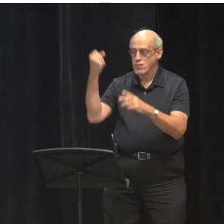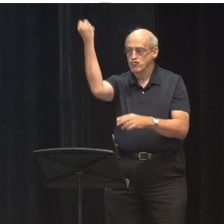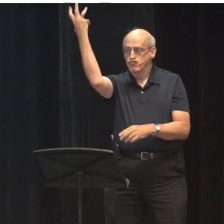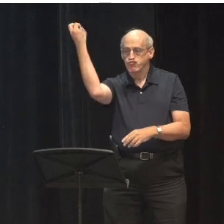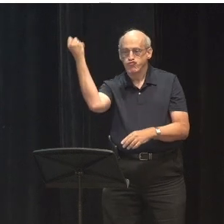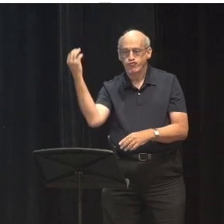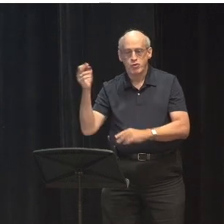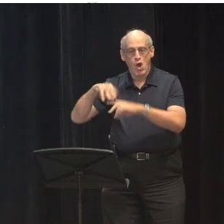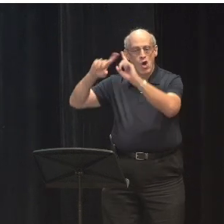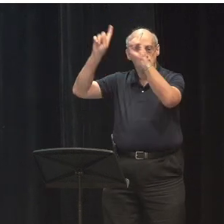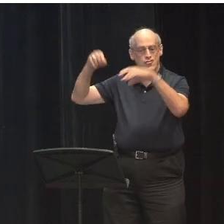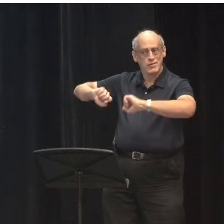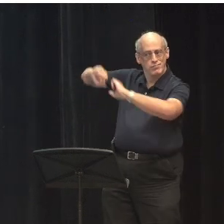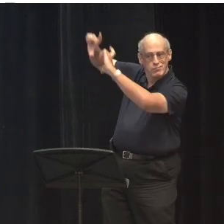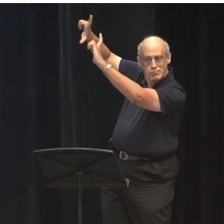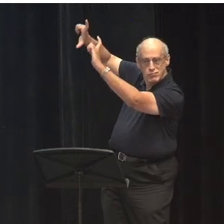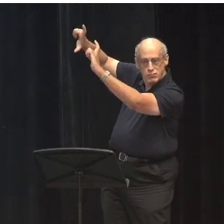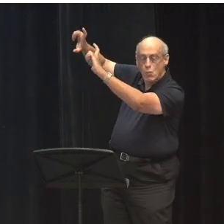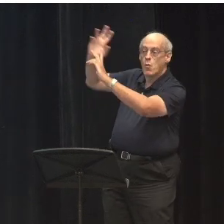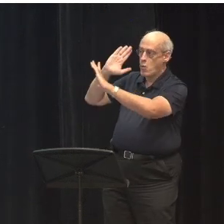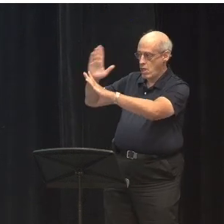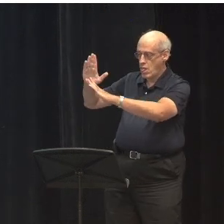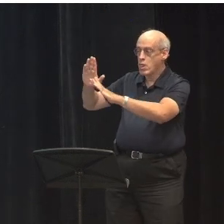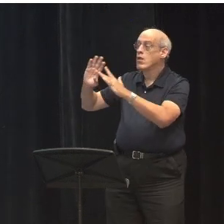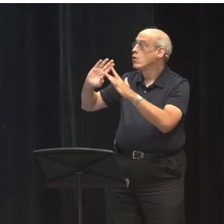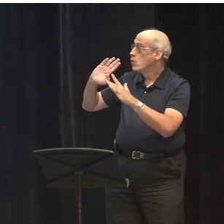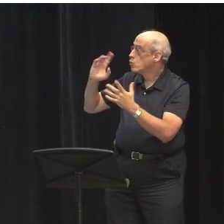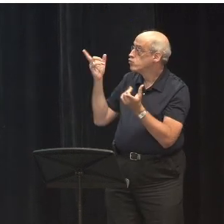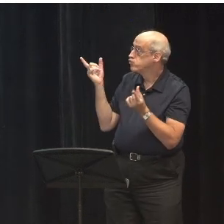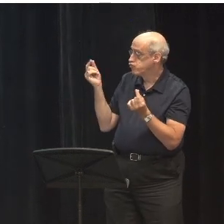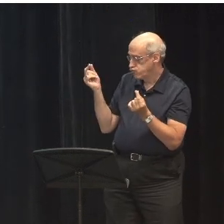appear on the screen. We'll hear